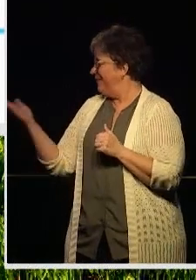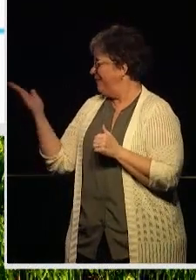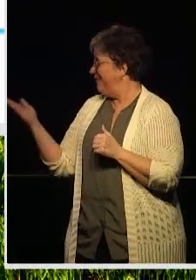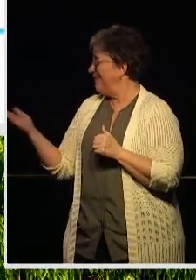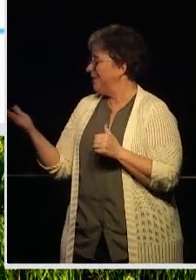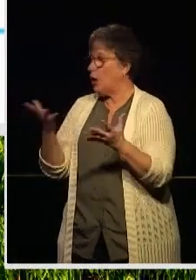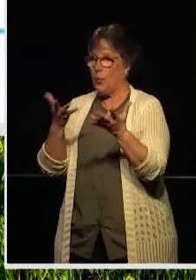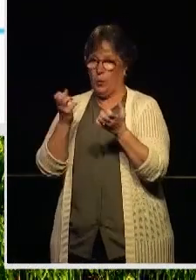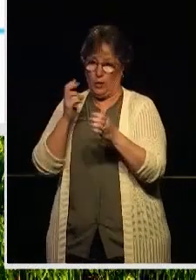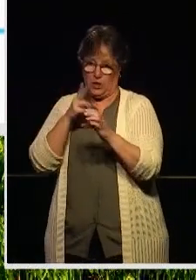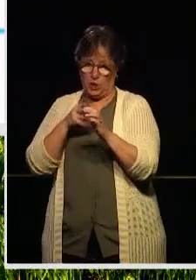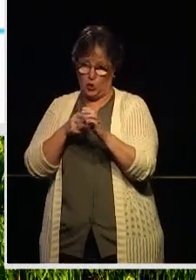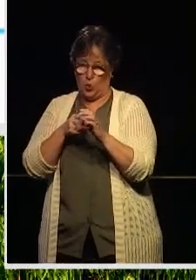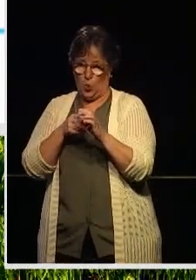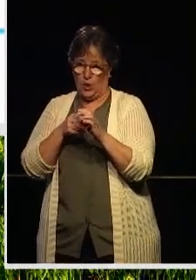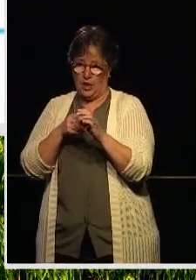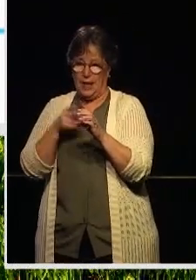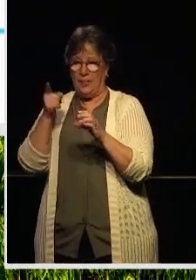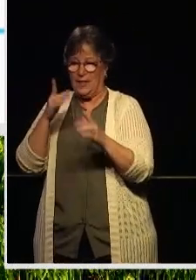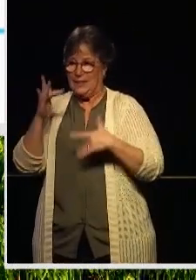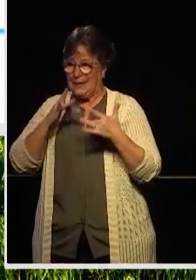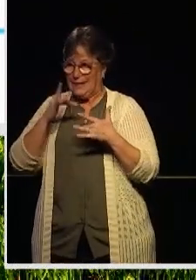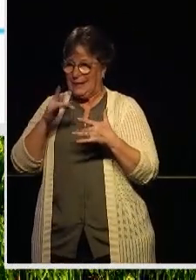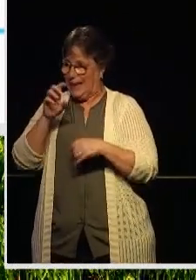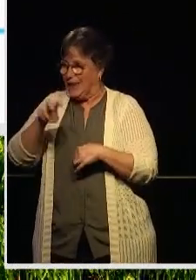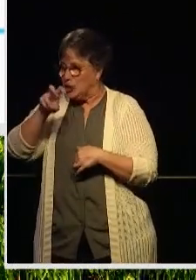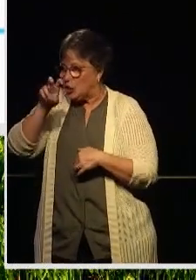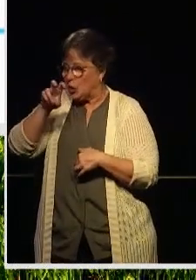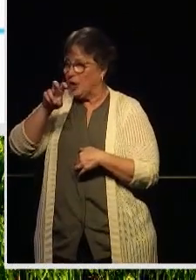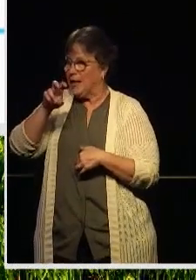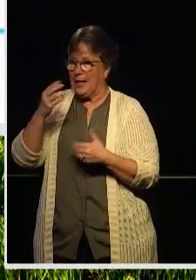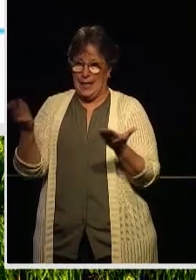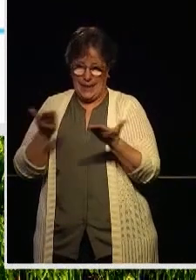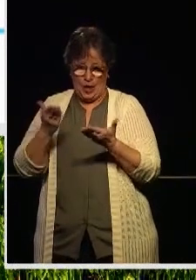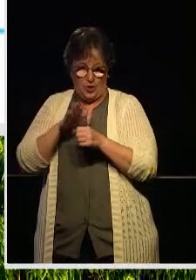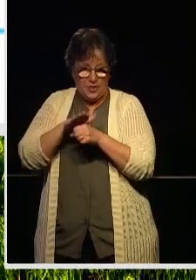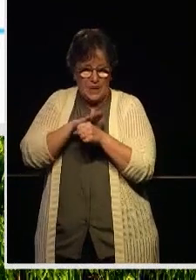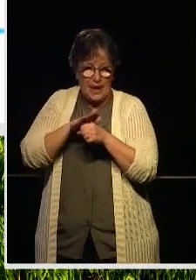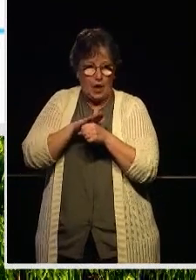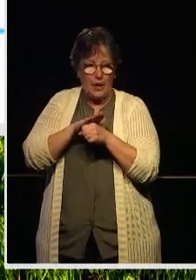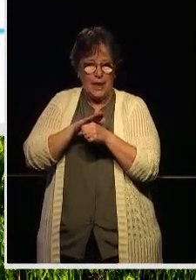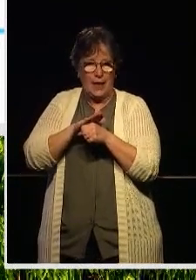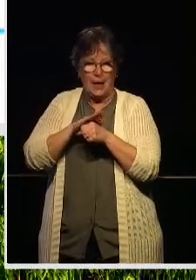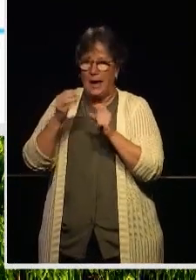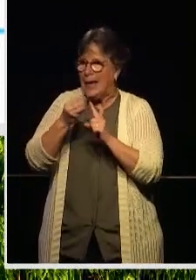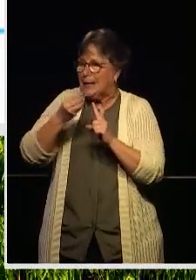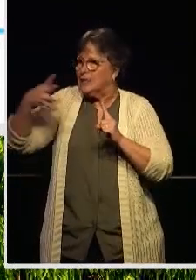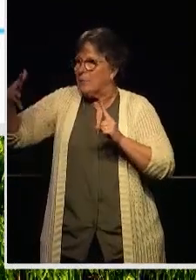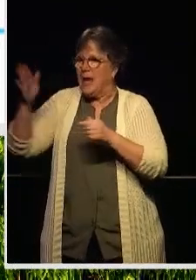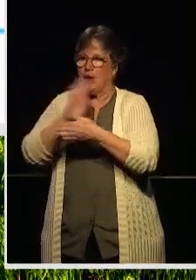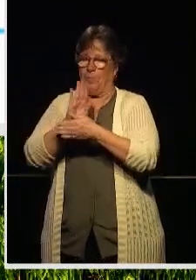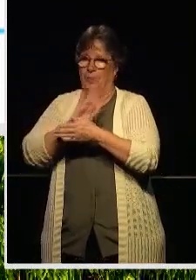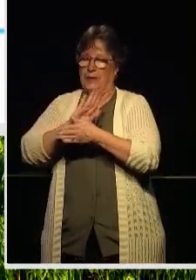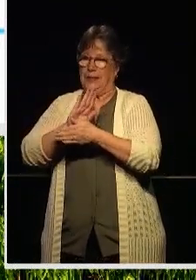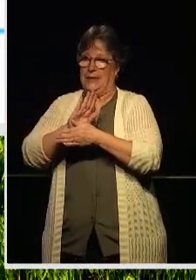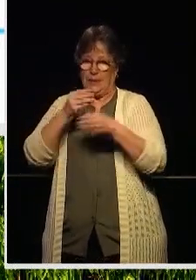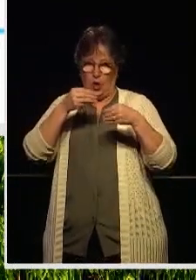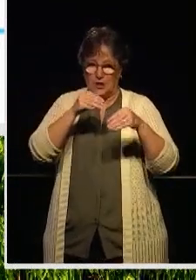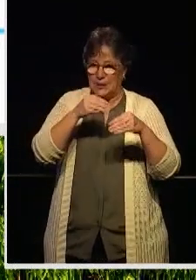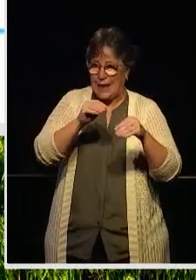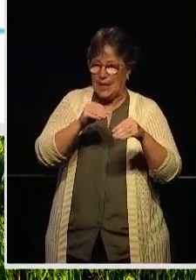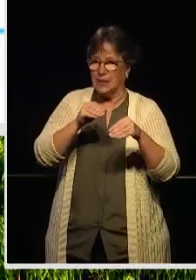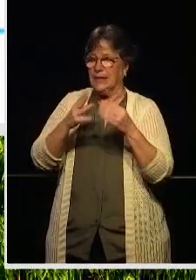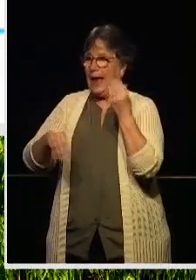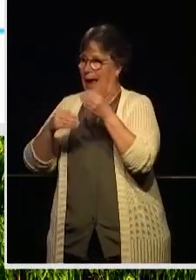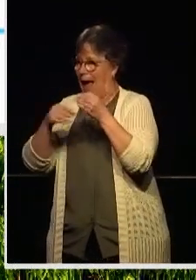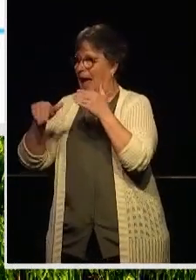We would like to join this exciting journey in the Grow New York region, expand our business on the commercial side, add new